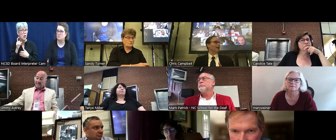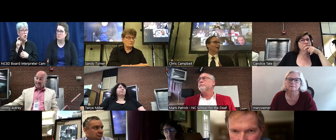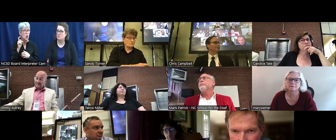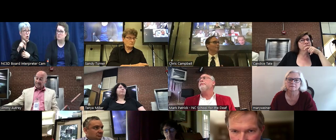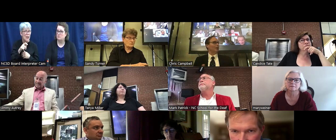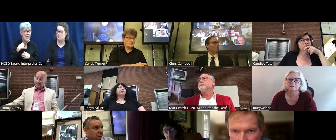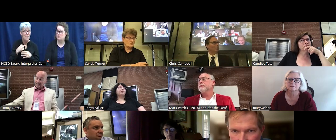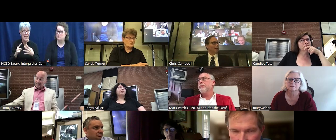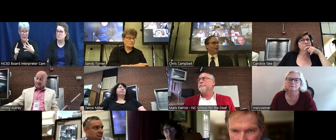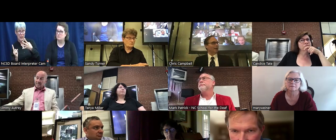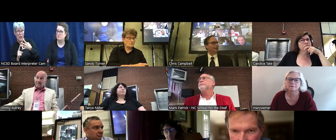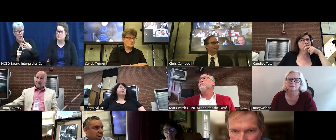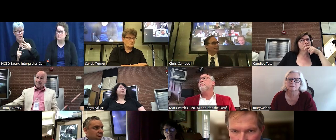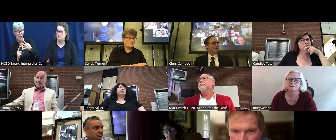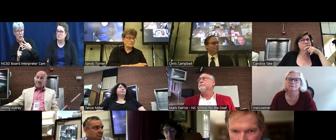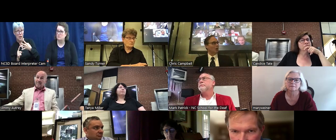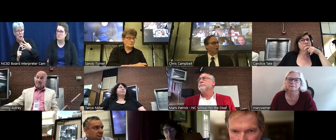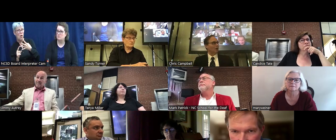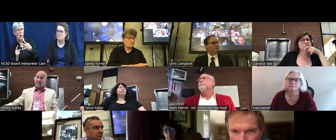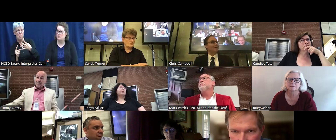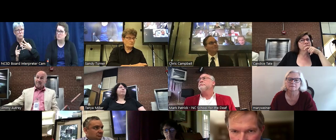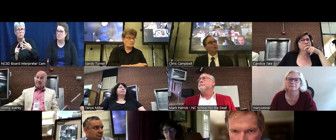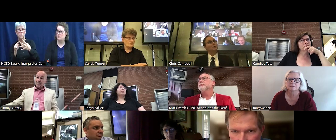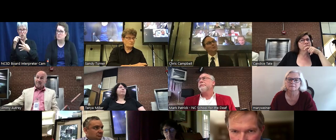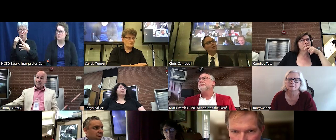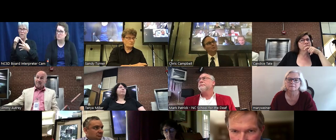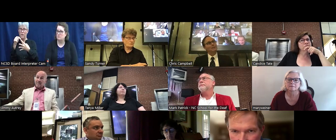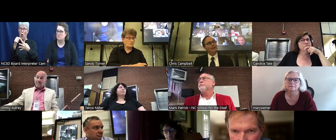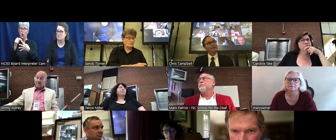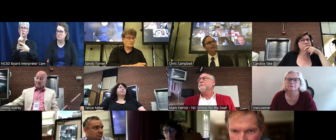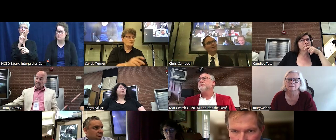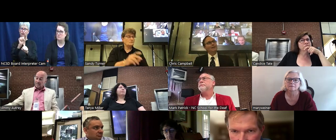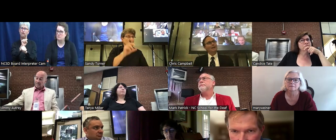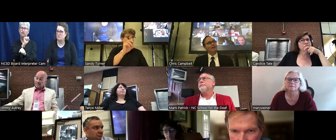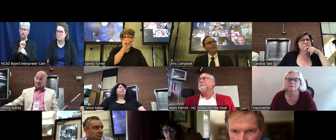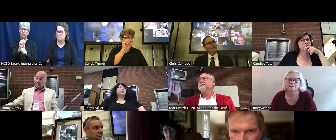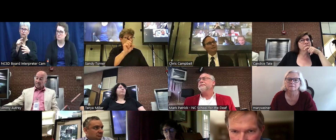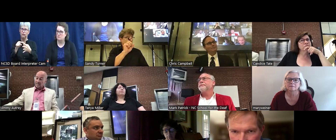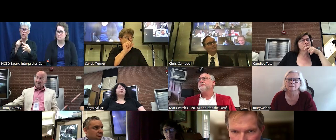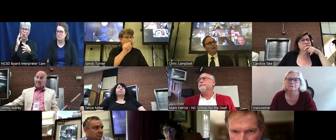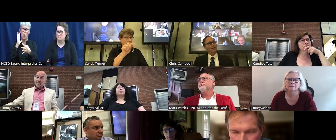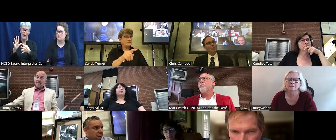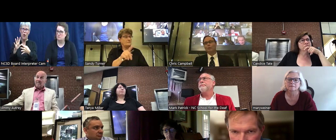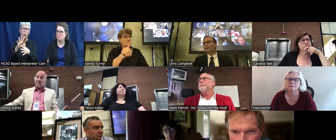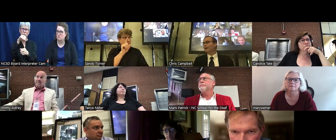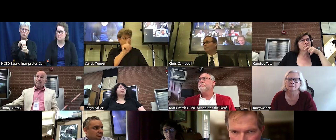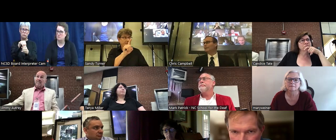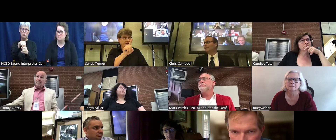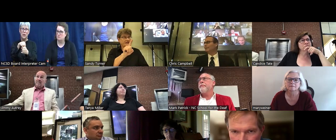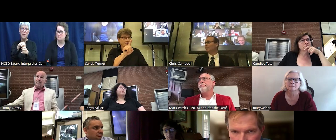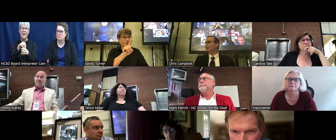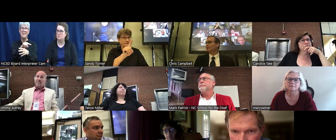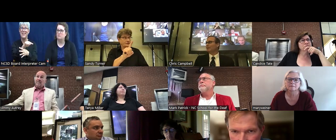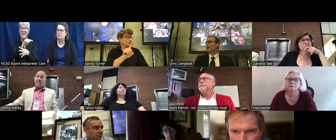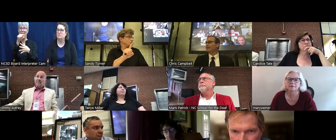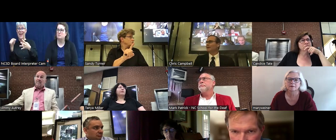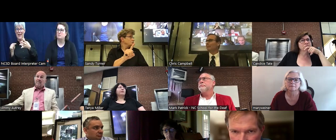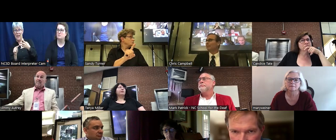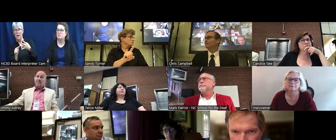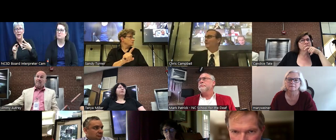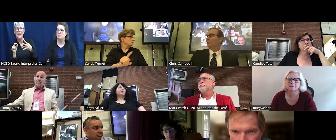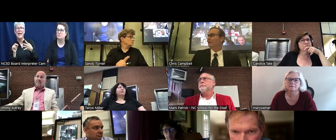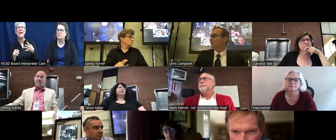not. So I'll go ahead and mark off that first Thursday and then try to only come to the in-person meetings,